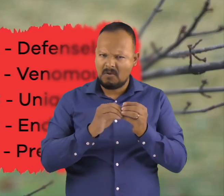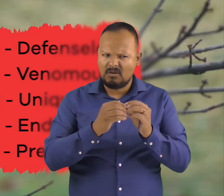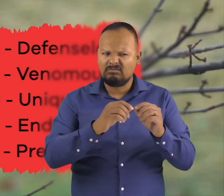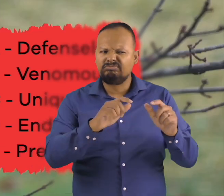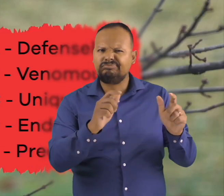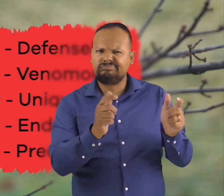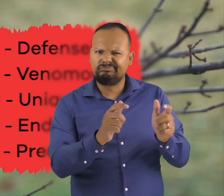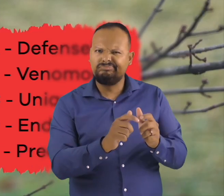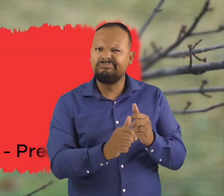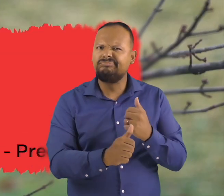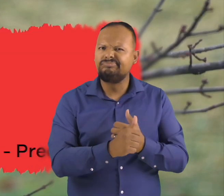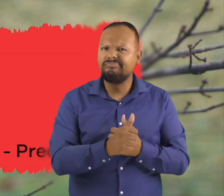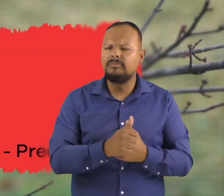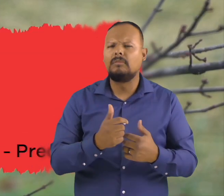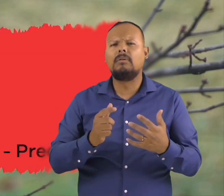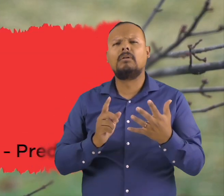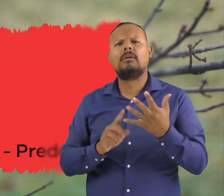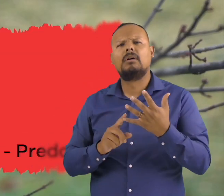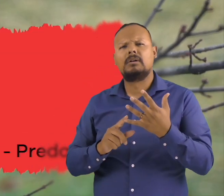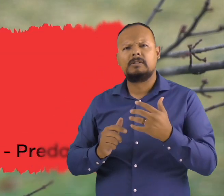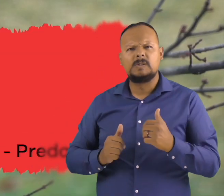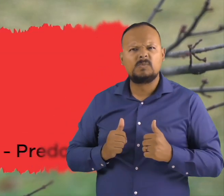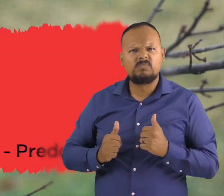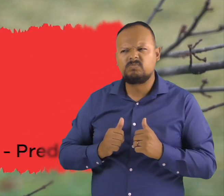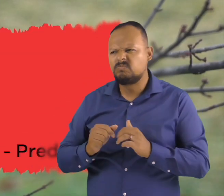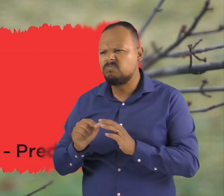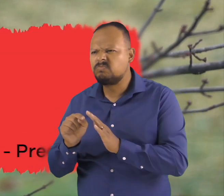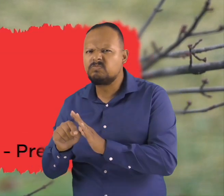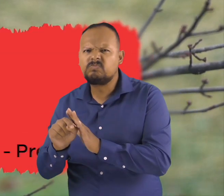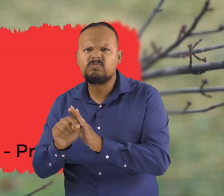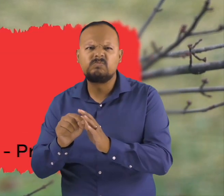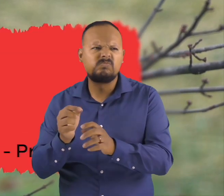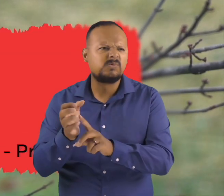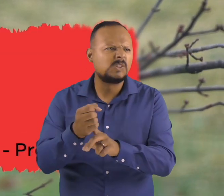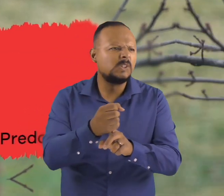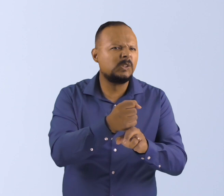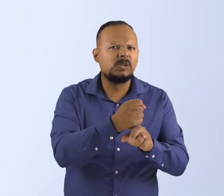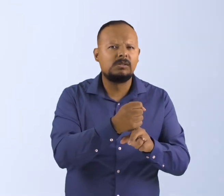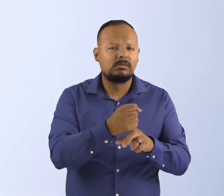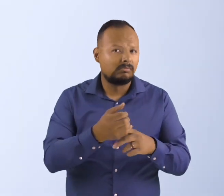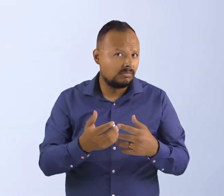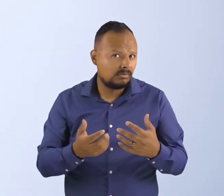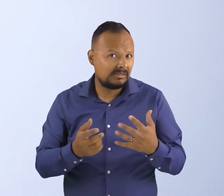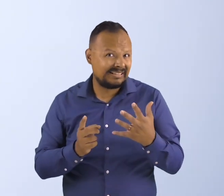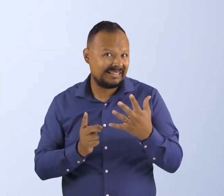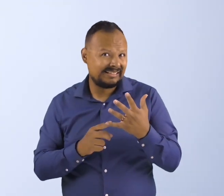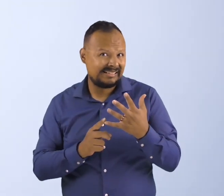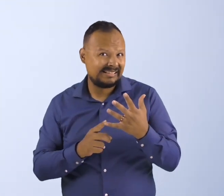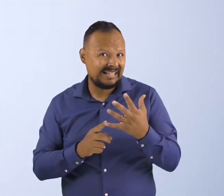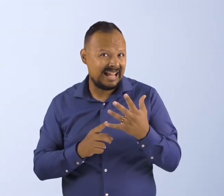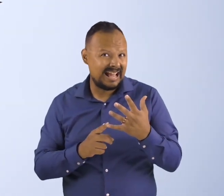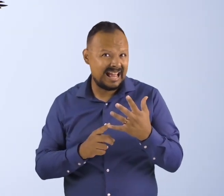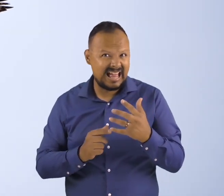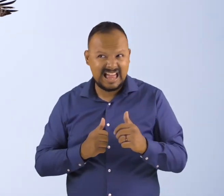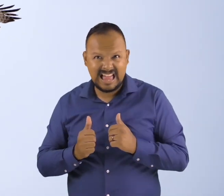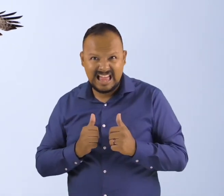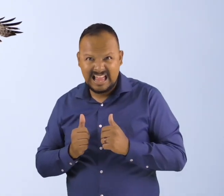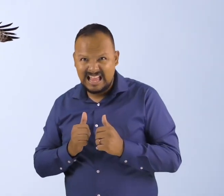If you said E. Predator, you're correct! Number 3.